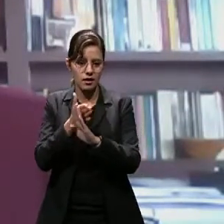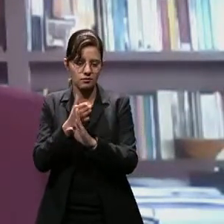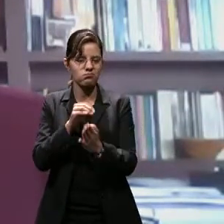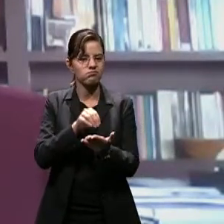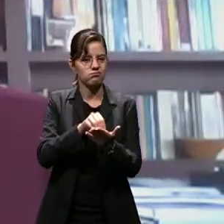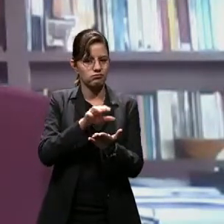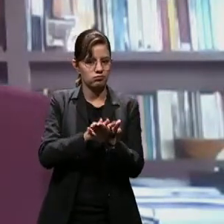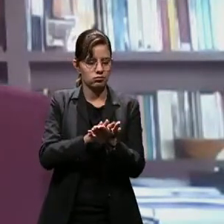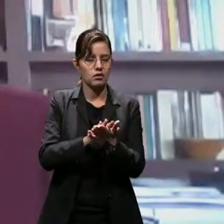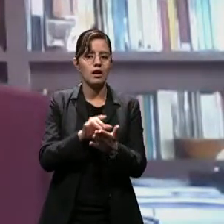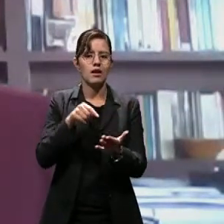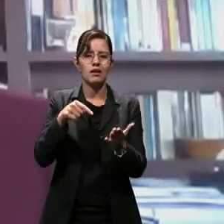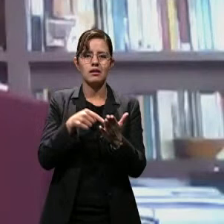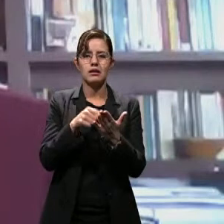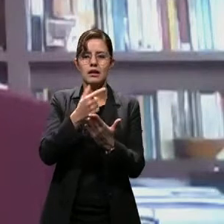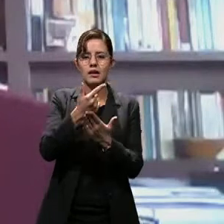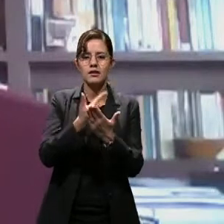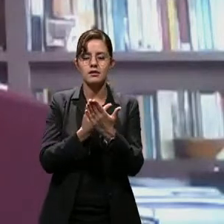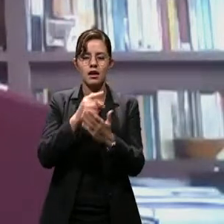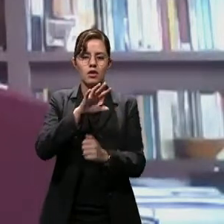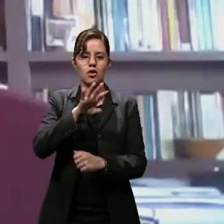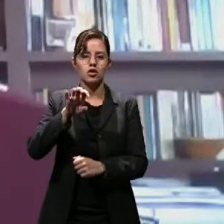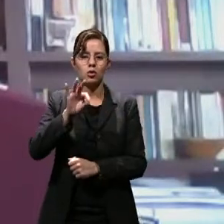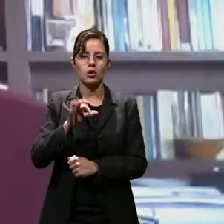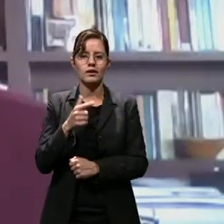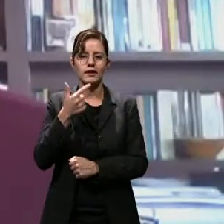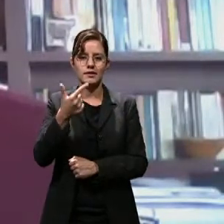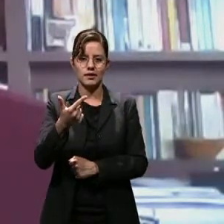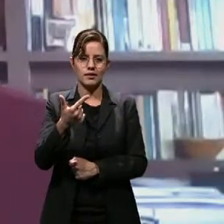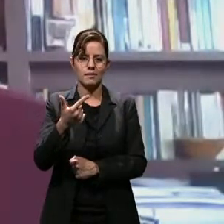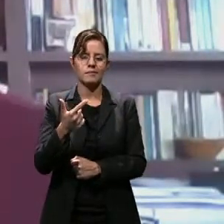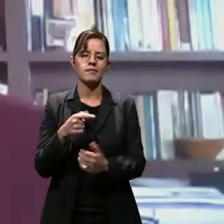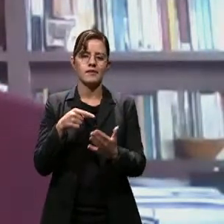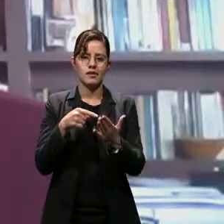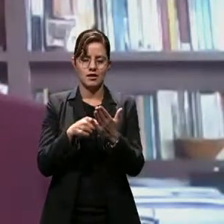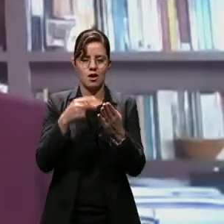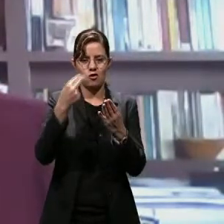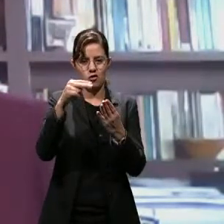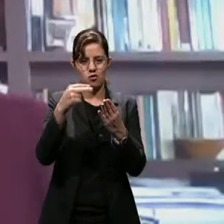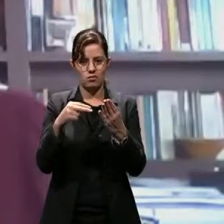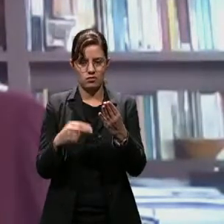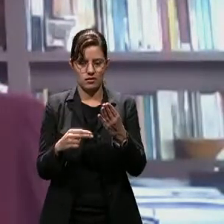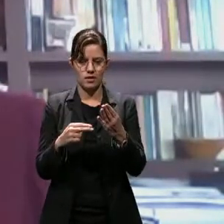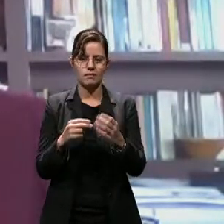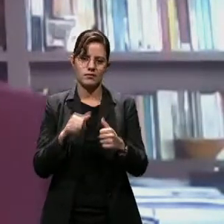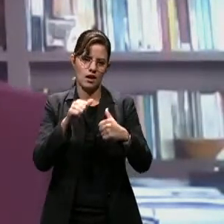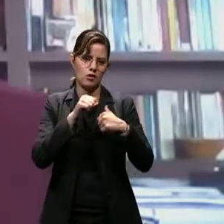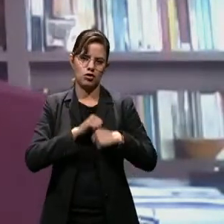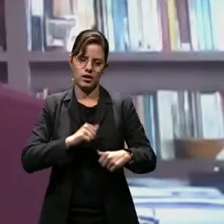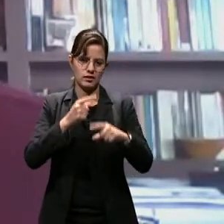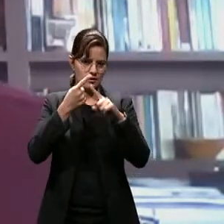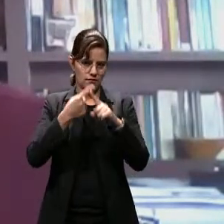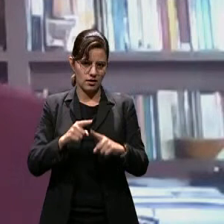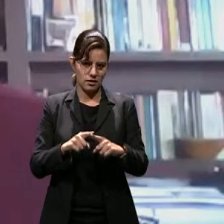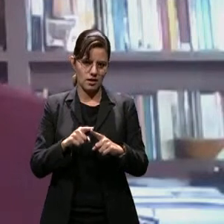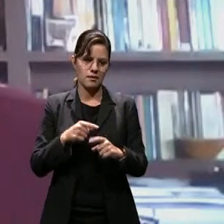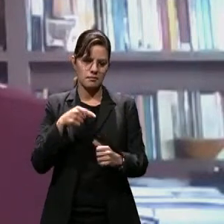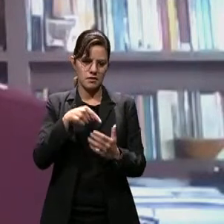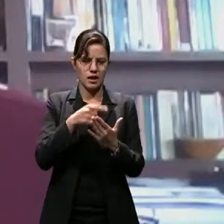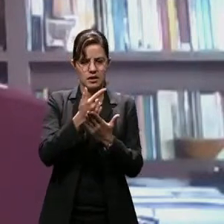gender-based violence, with 447 registration by different authorities, most by